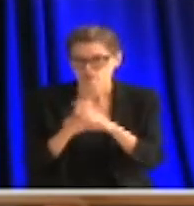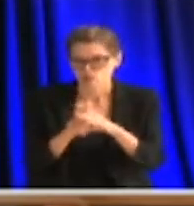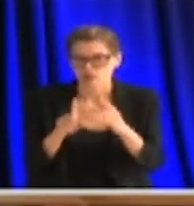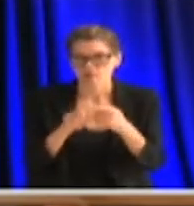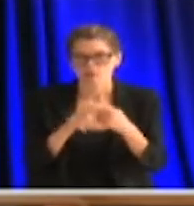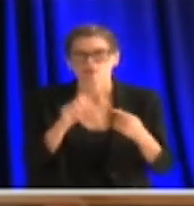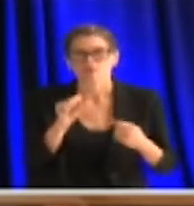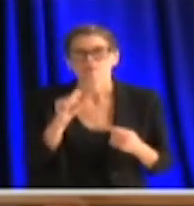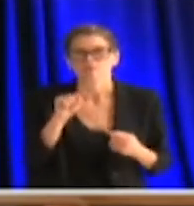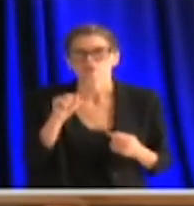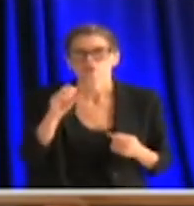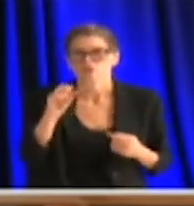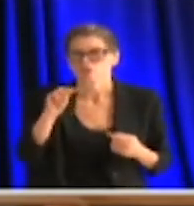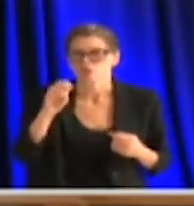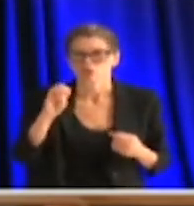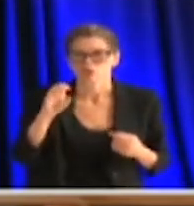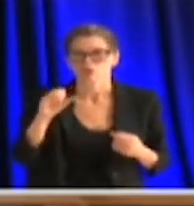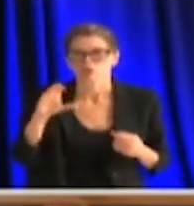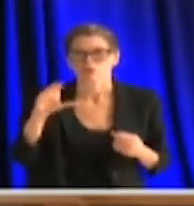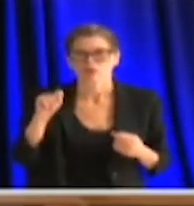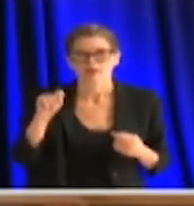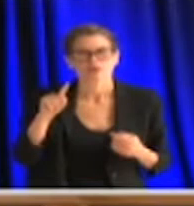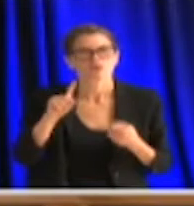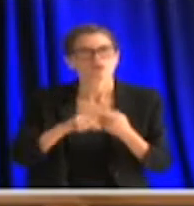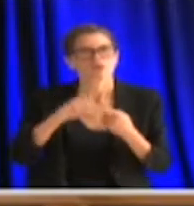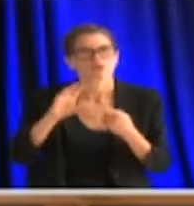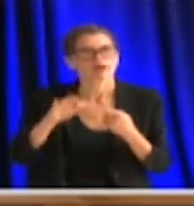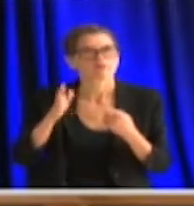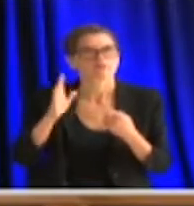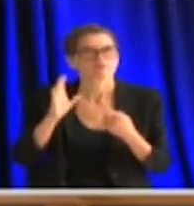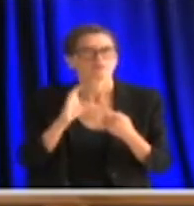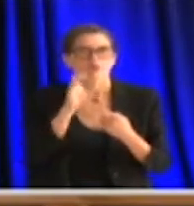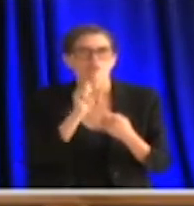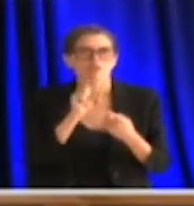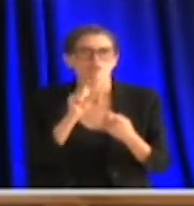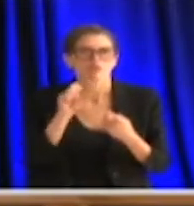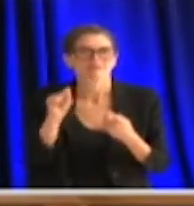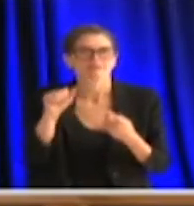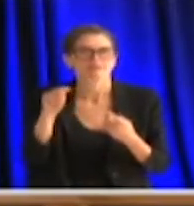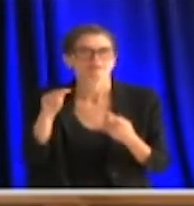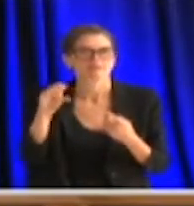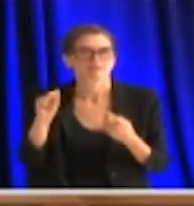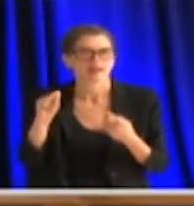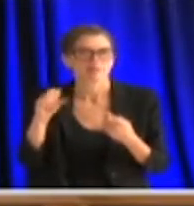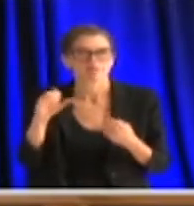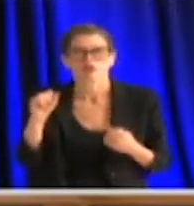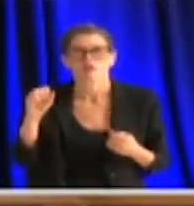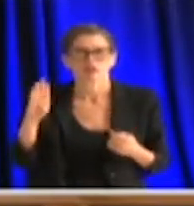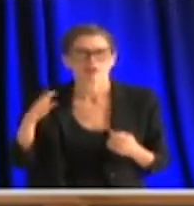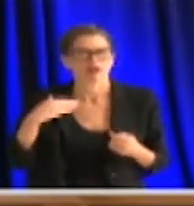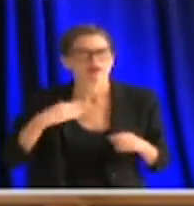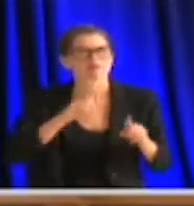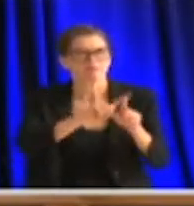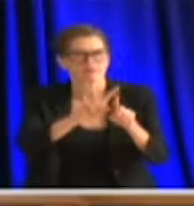Stonecrest, the old Sam's Club, and Doraville's Modern Station for